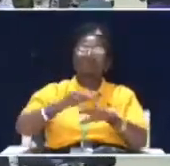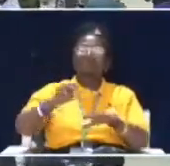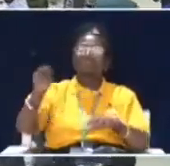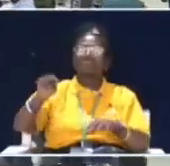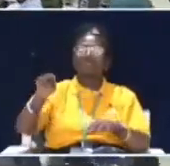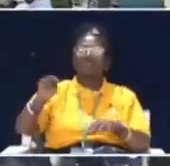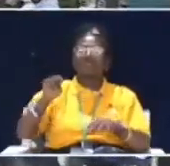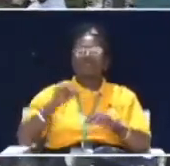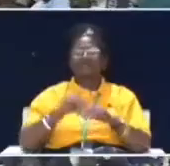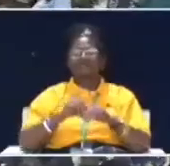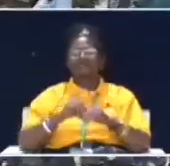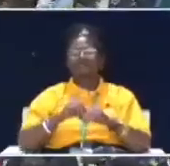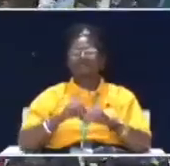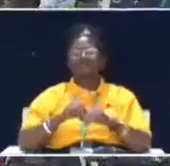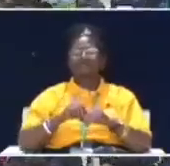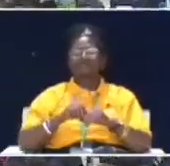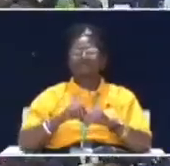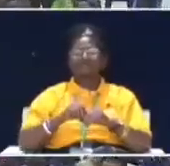Tuesday,